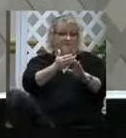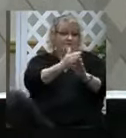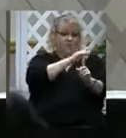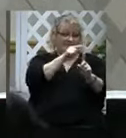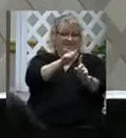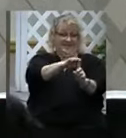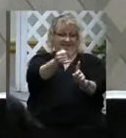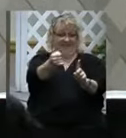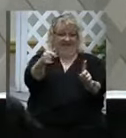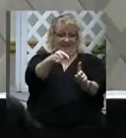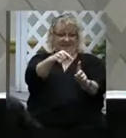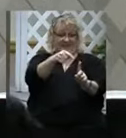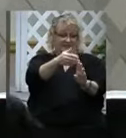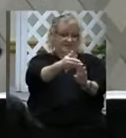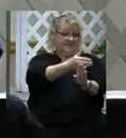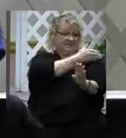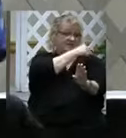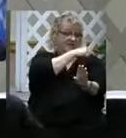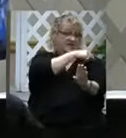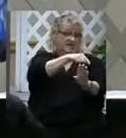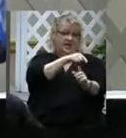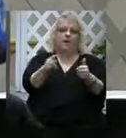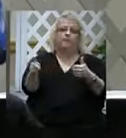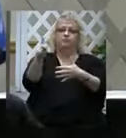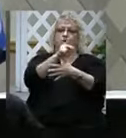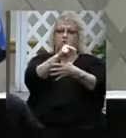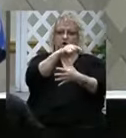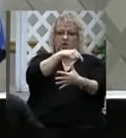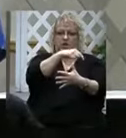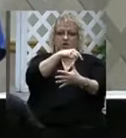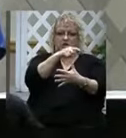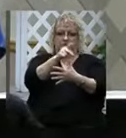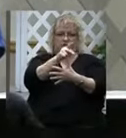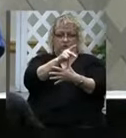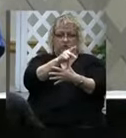that time arrives, then maybe that's the pressure point that you should be considering.